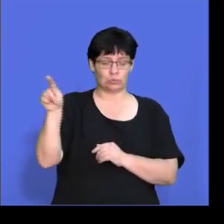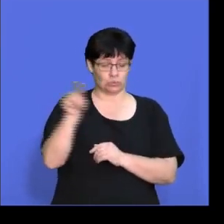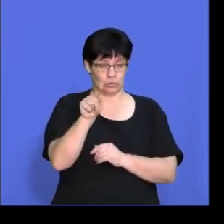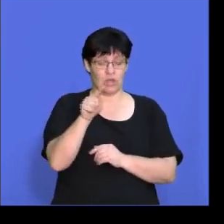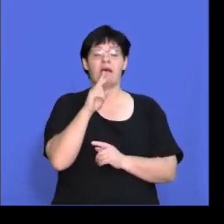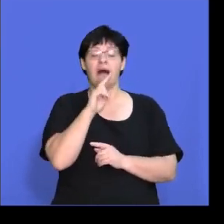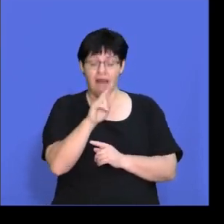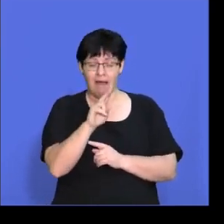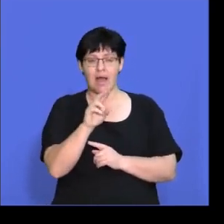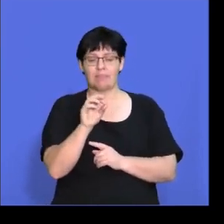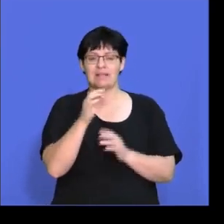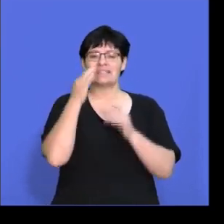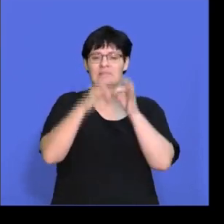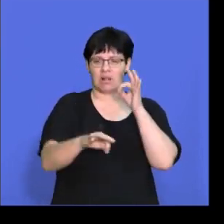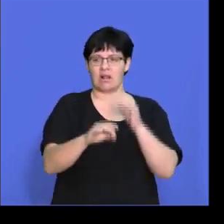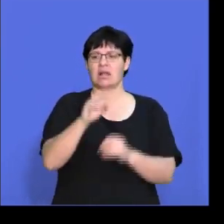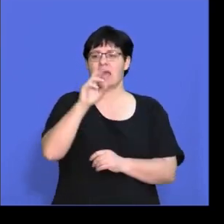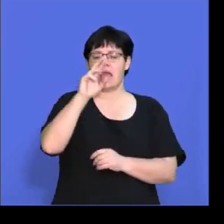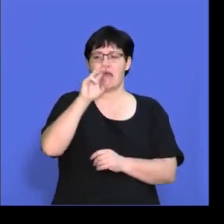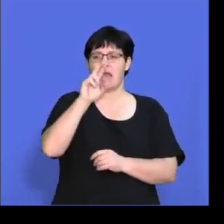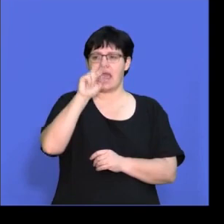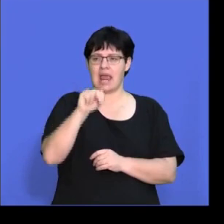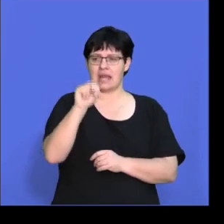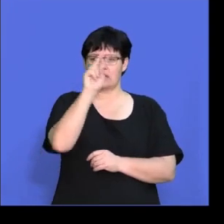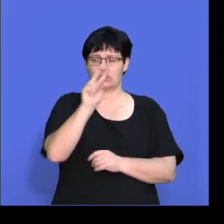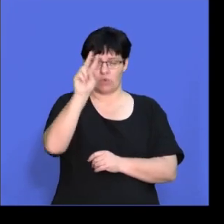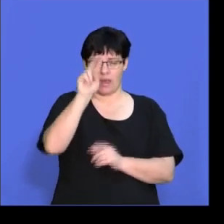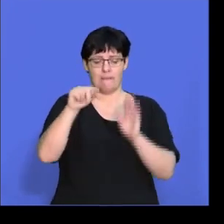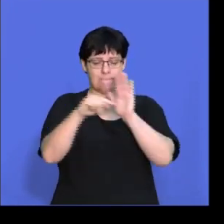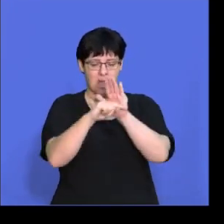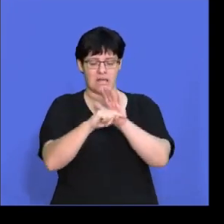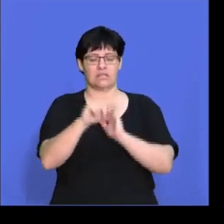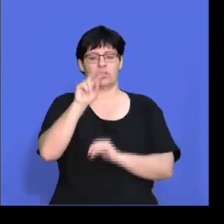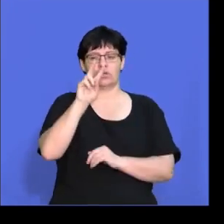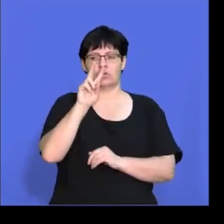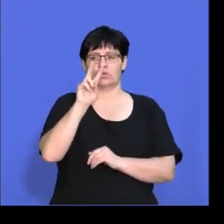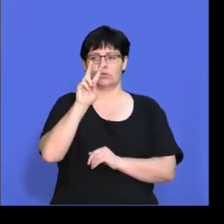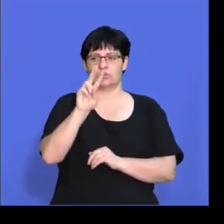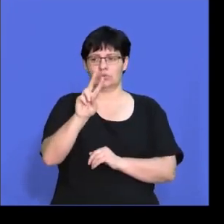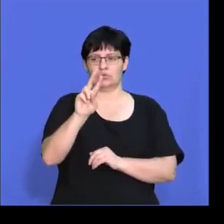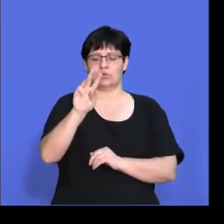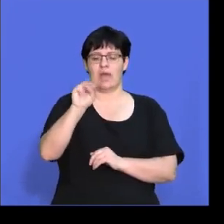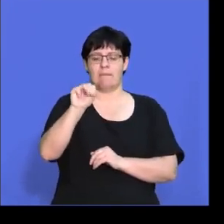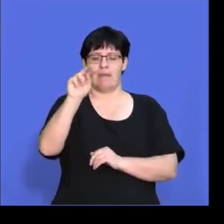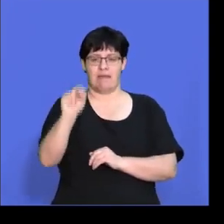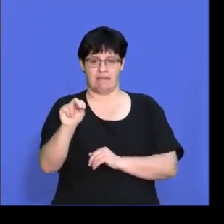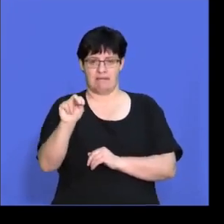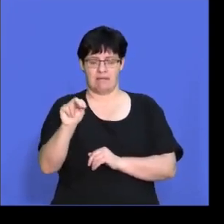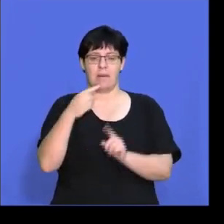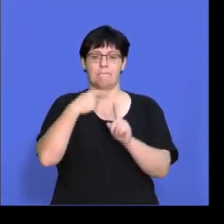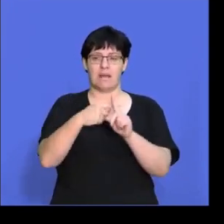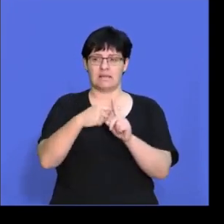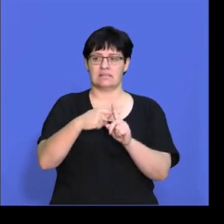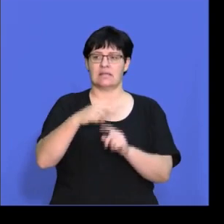there, and we can simplify that to now be n squared minus 2nm, or mn,